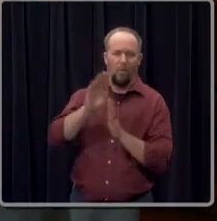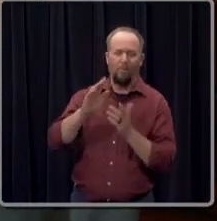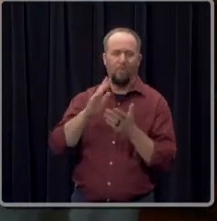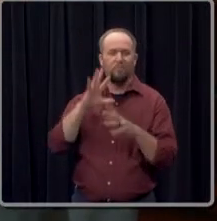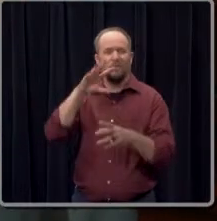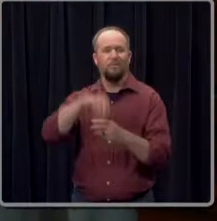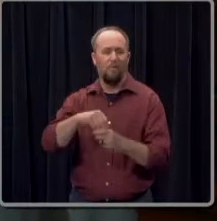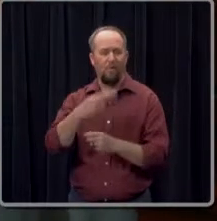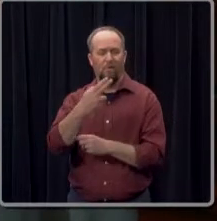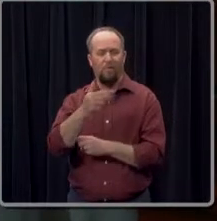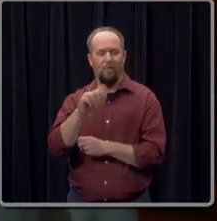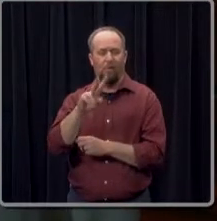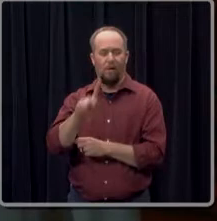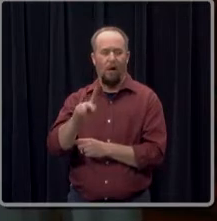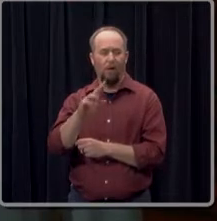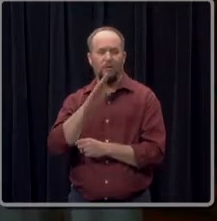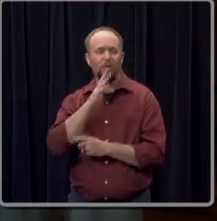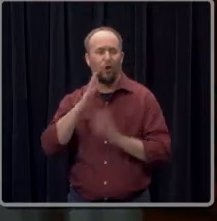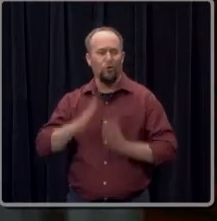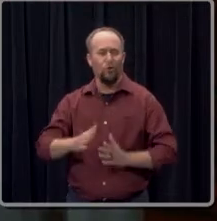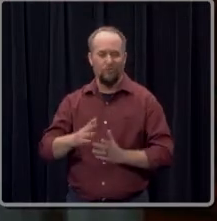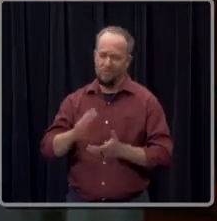Talkers. Congratulations, Stacy.